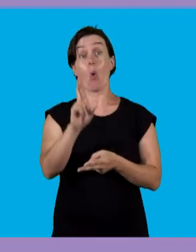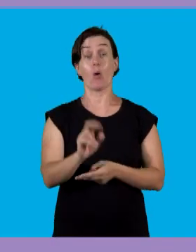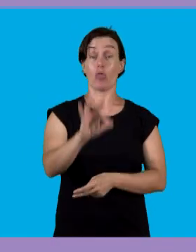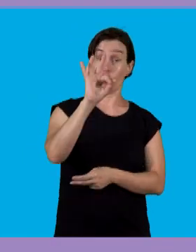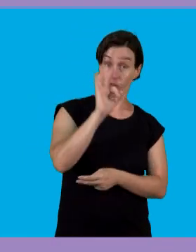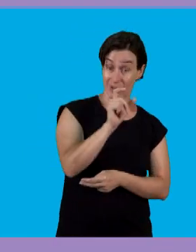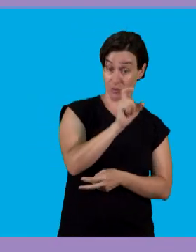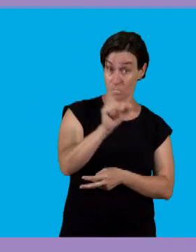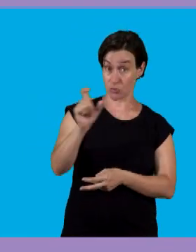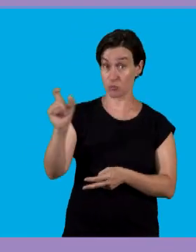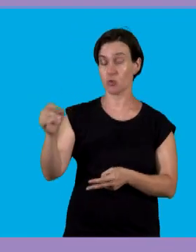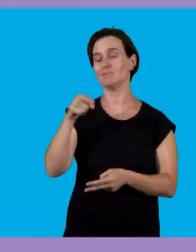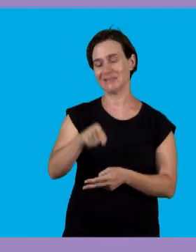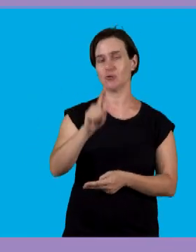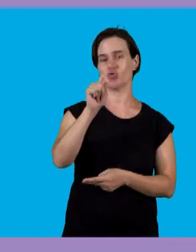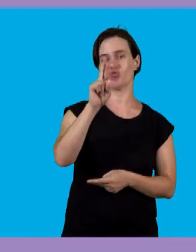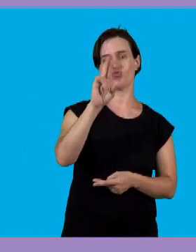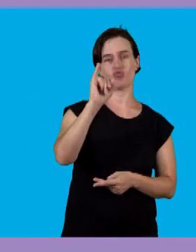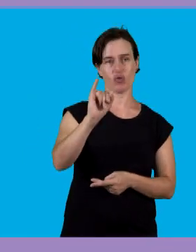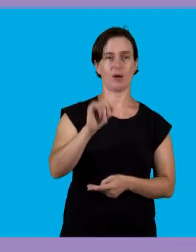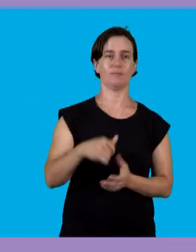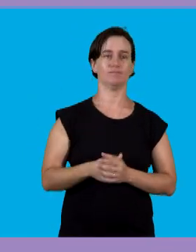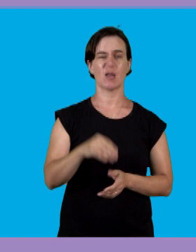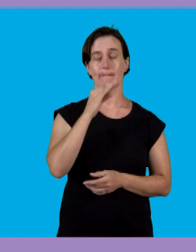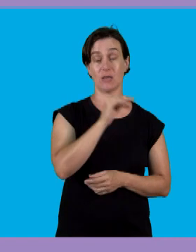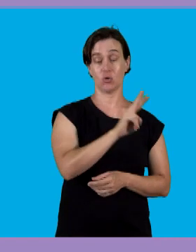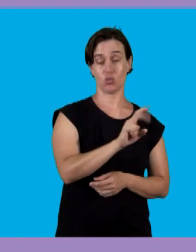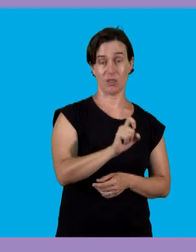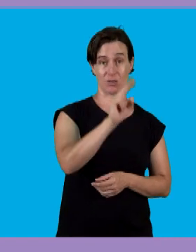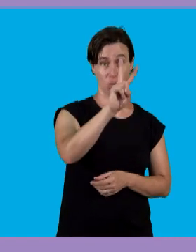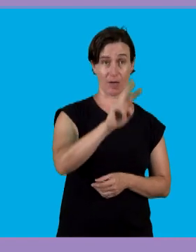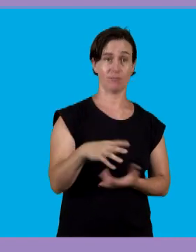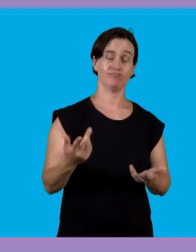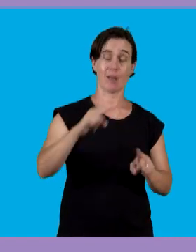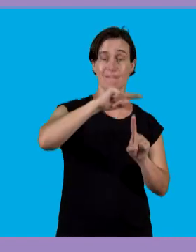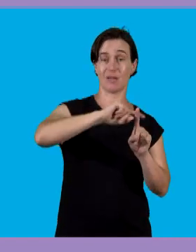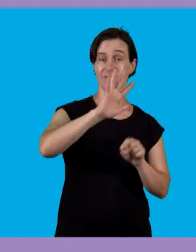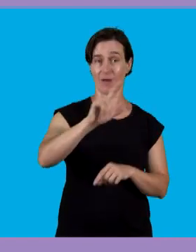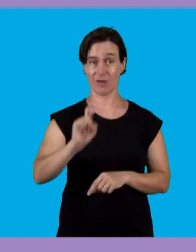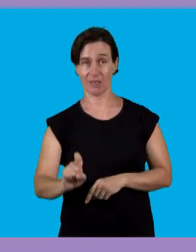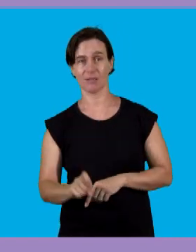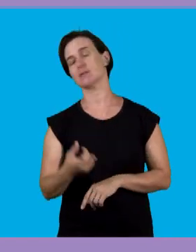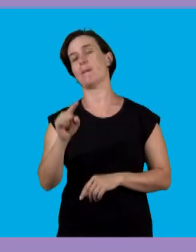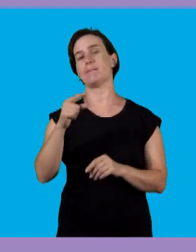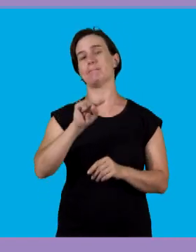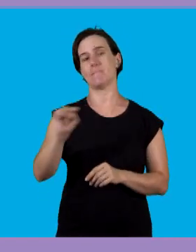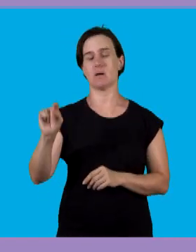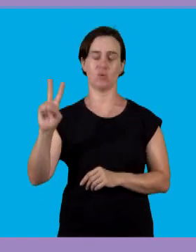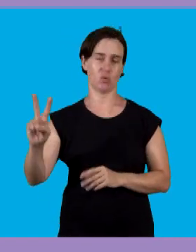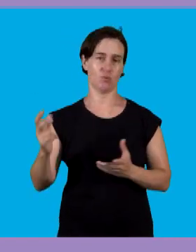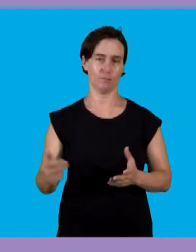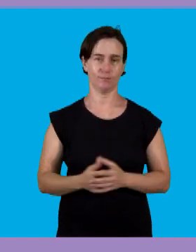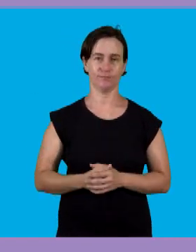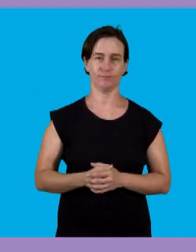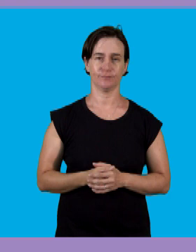3 terms. So an example of this would be a 2x squared, that's one term, plus a 5x, that's another